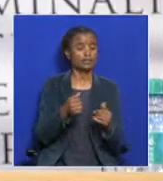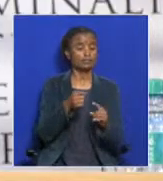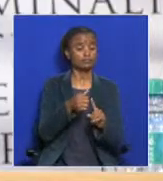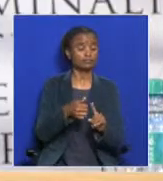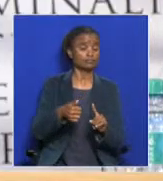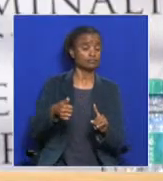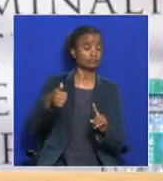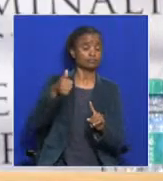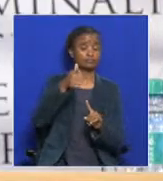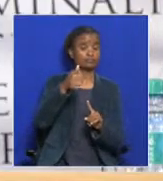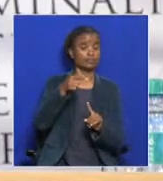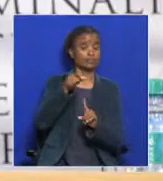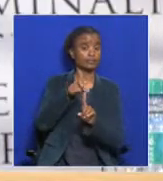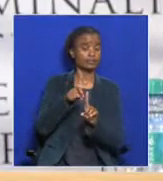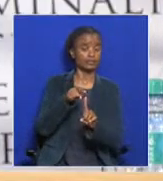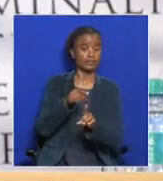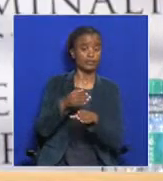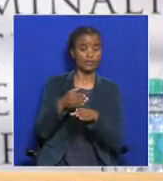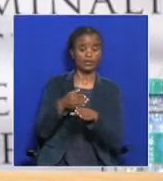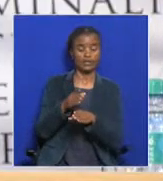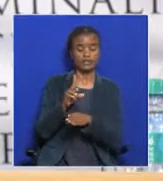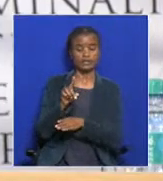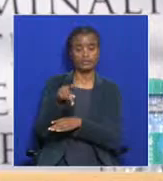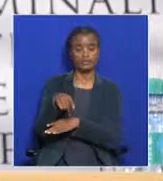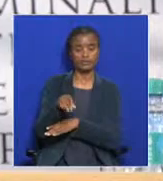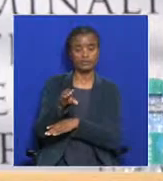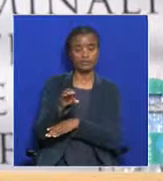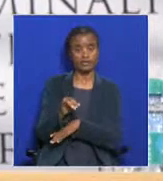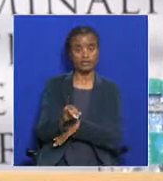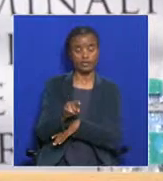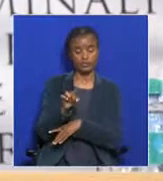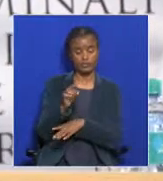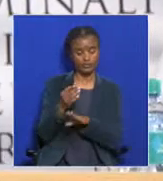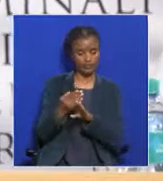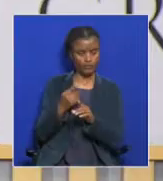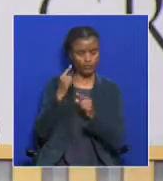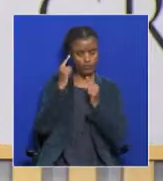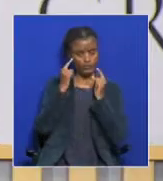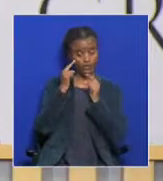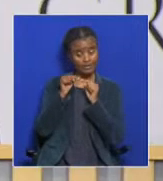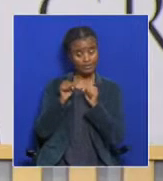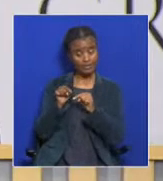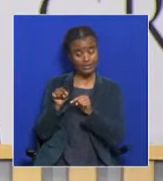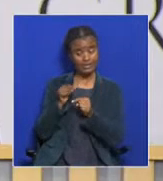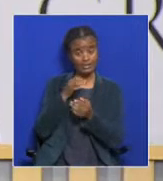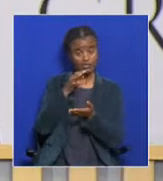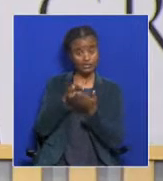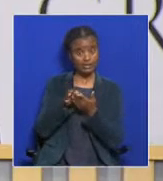you consider the suggested storage facility to be appropriate for these purposes?